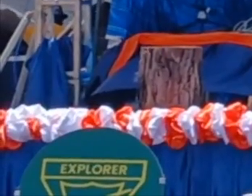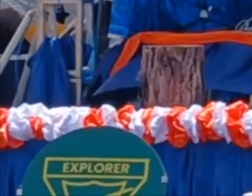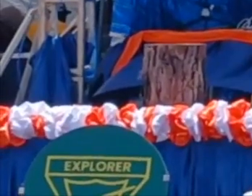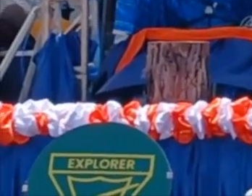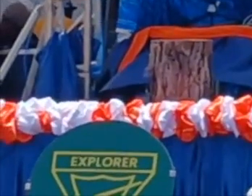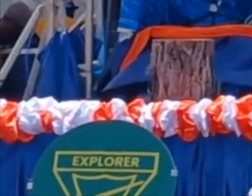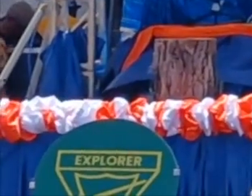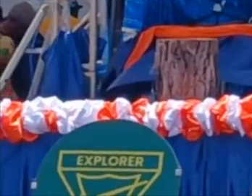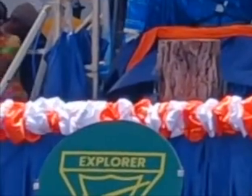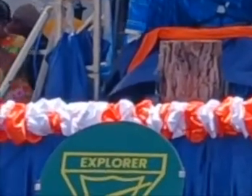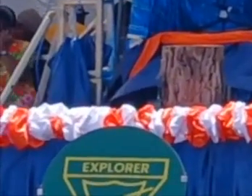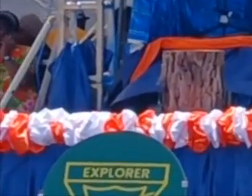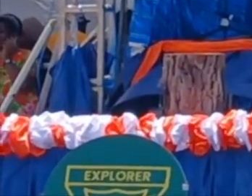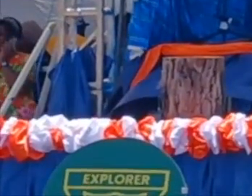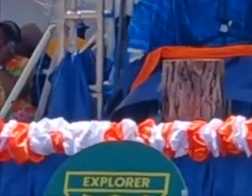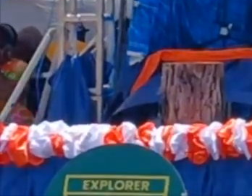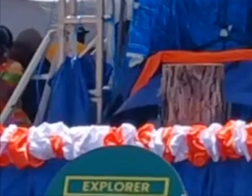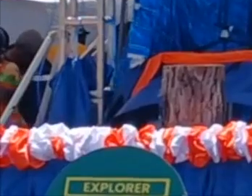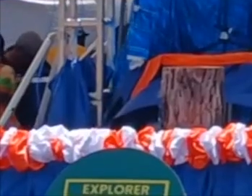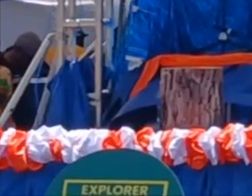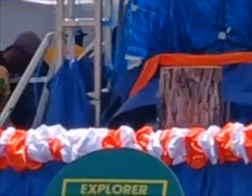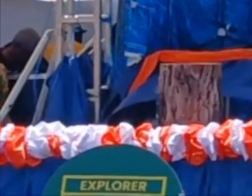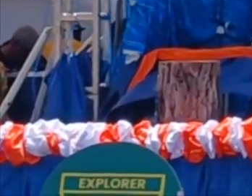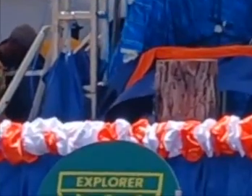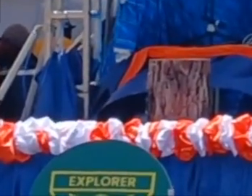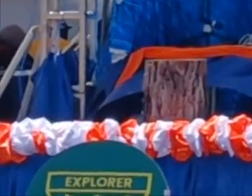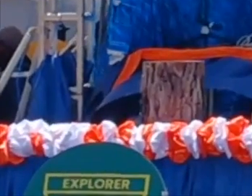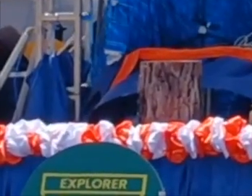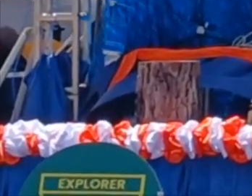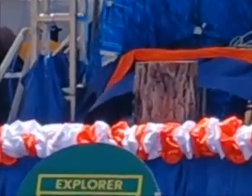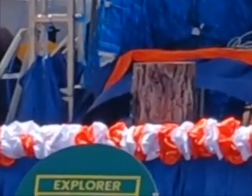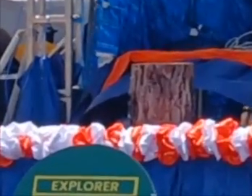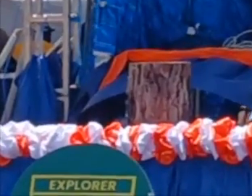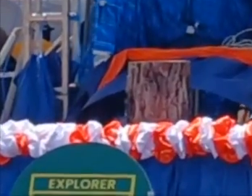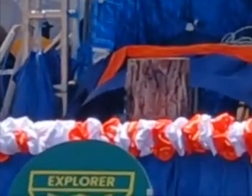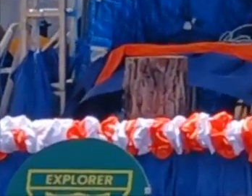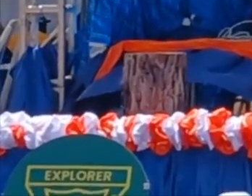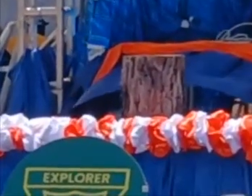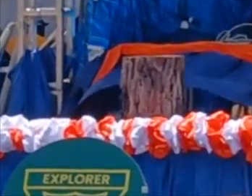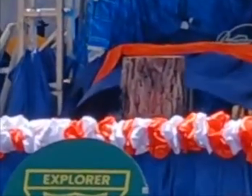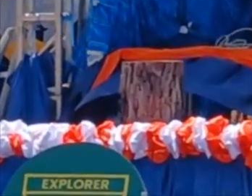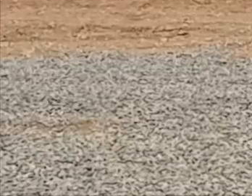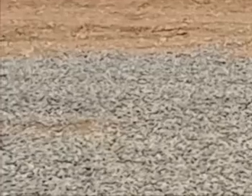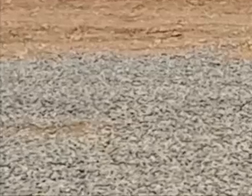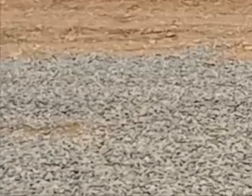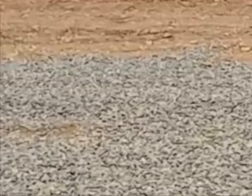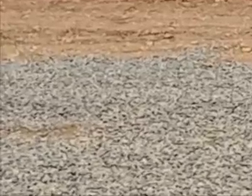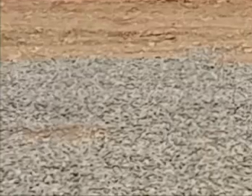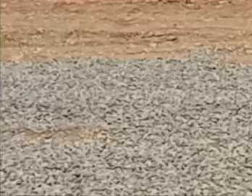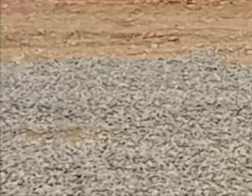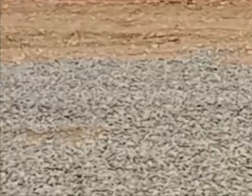The Church has chosen this theme aptly to remind all Pathfinders that life is a full